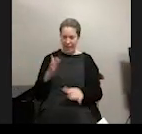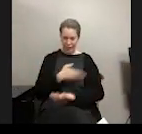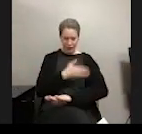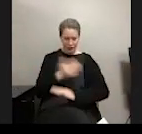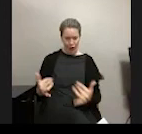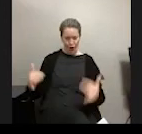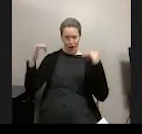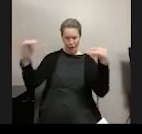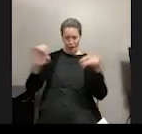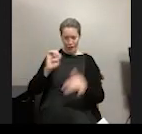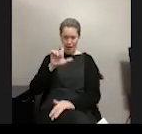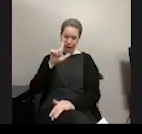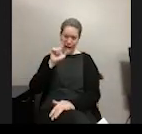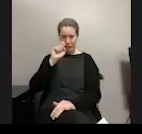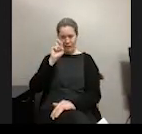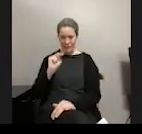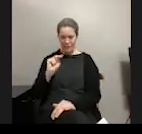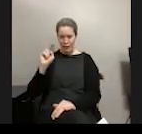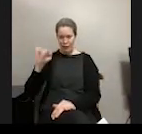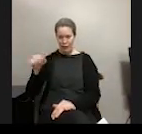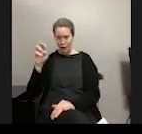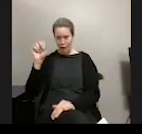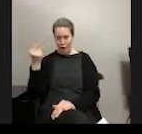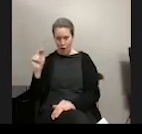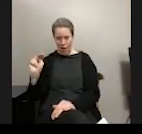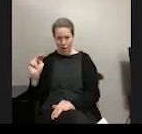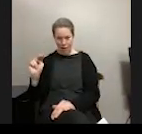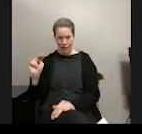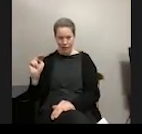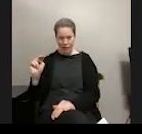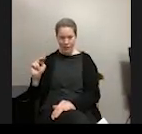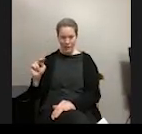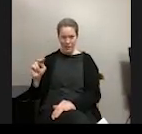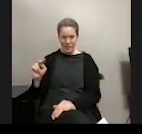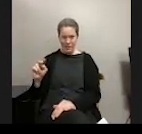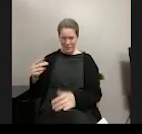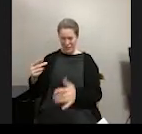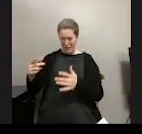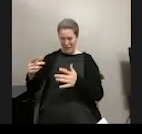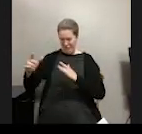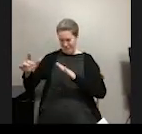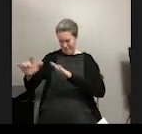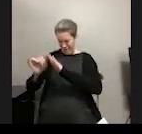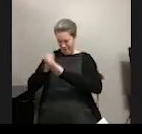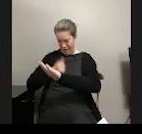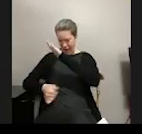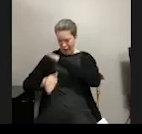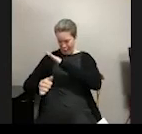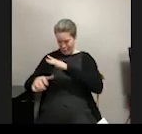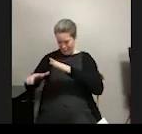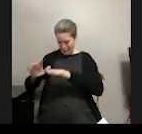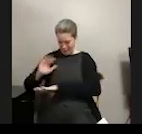26 feet up. It was essentially a building they put underneath me. So it was really incredible. Yeah, that whole experience.